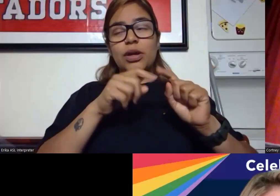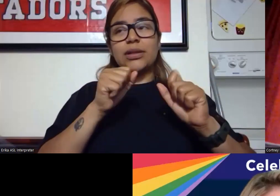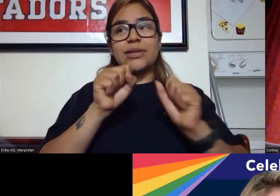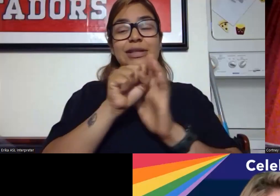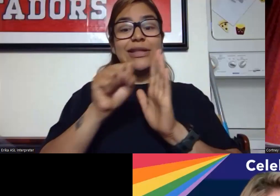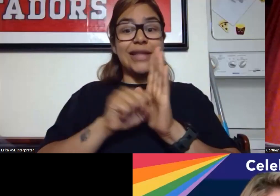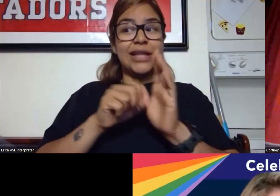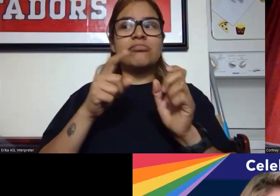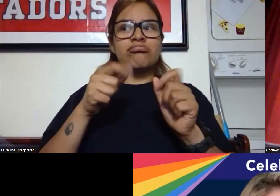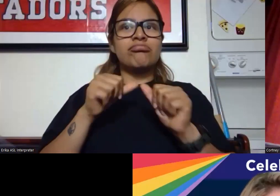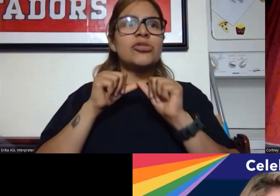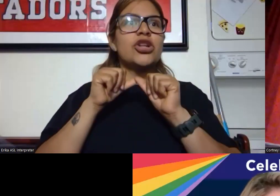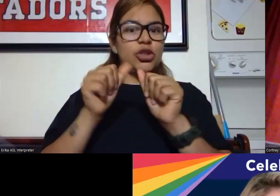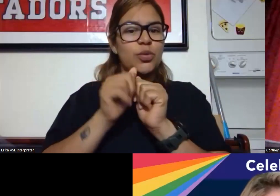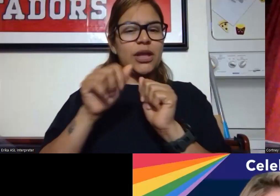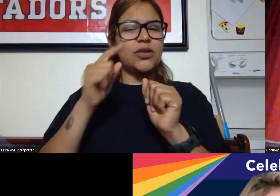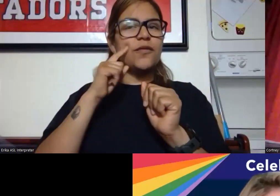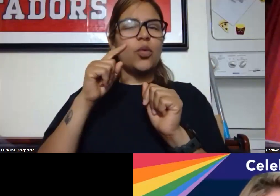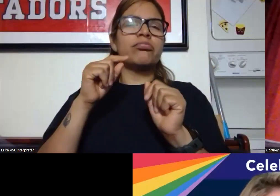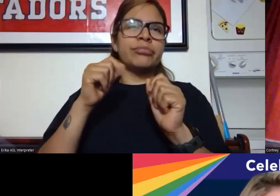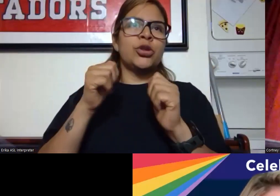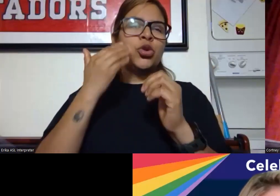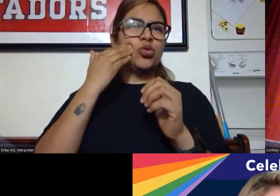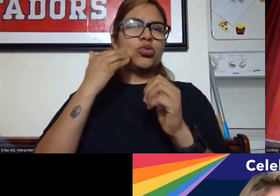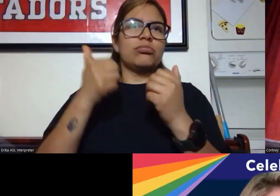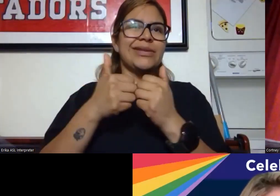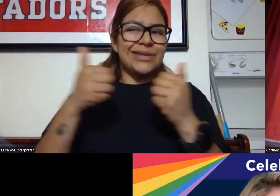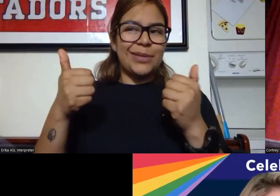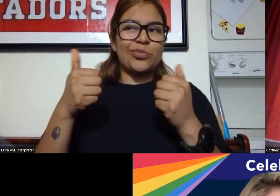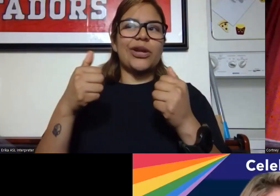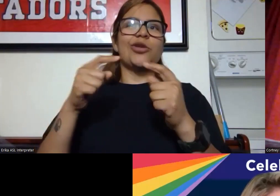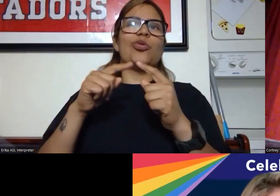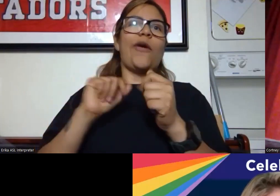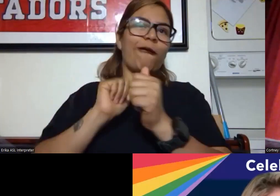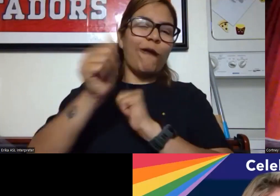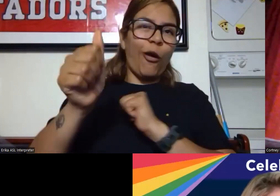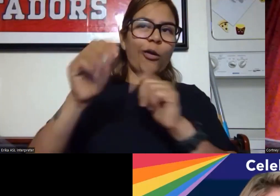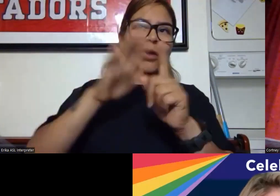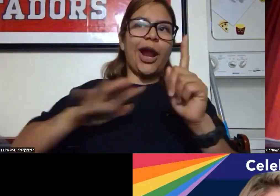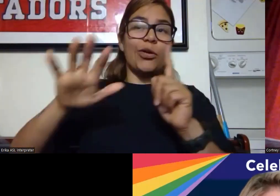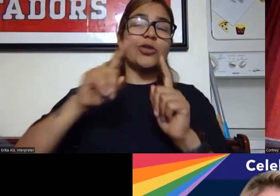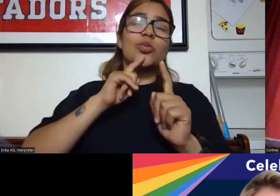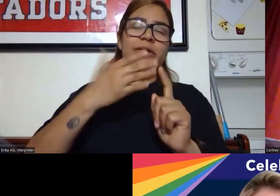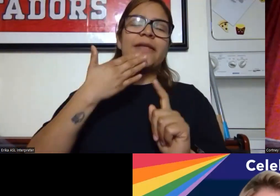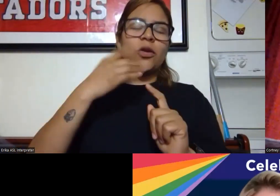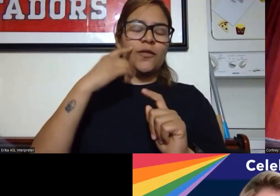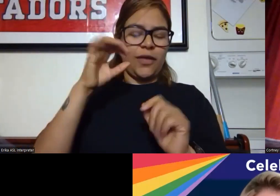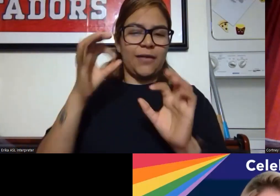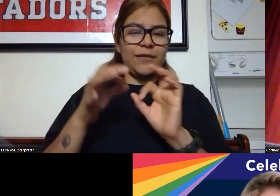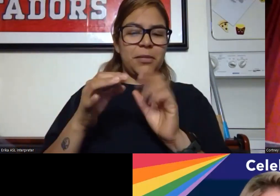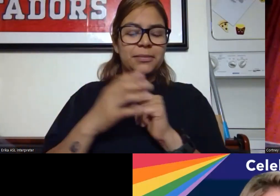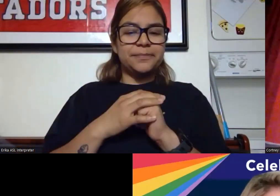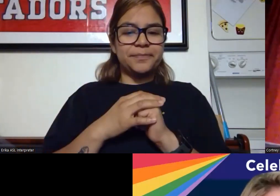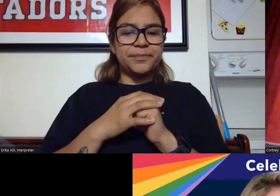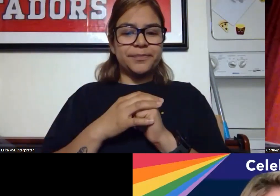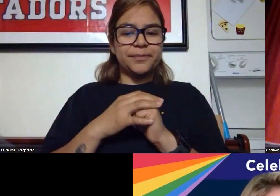including and especially our rural areas with a focus on equity and underserved populations. So we appreciate that input. Marty, you're up